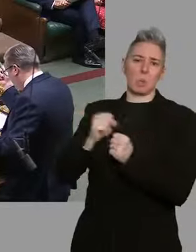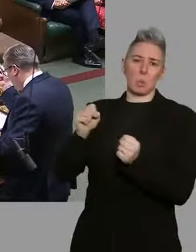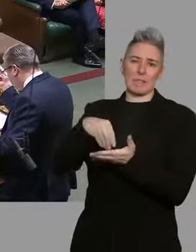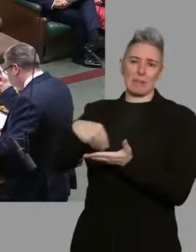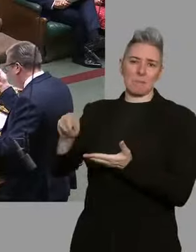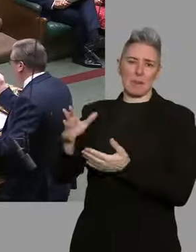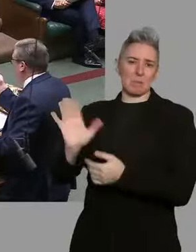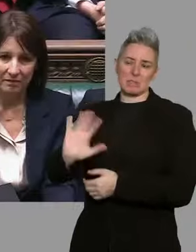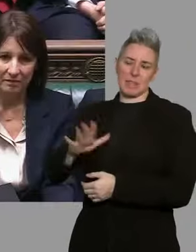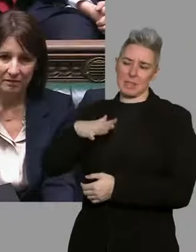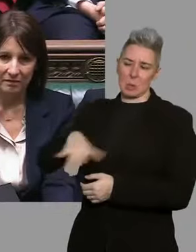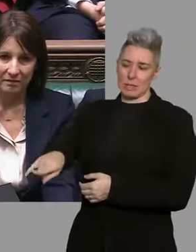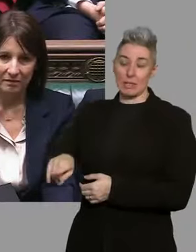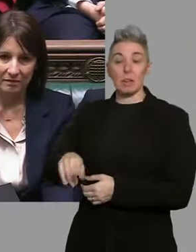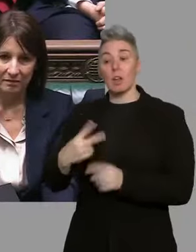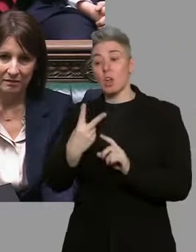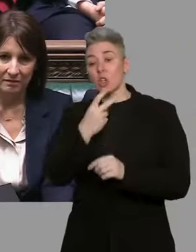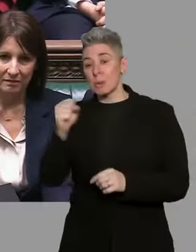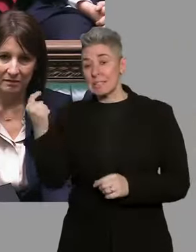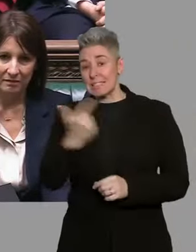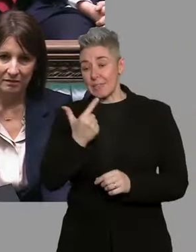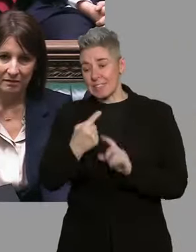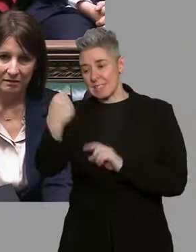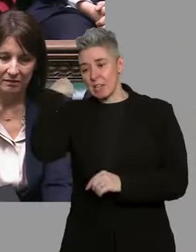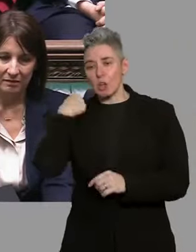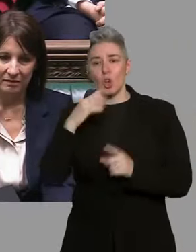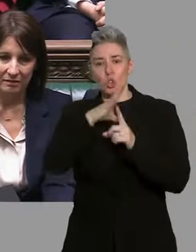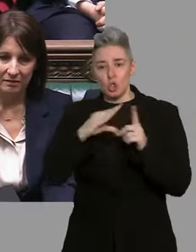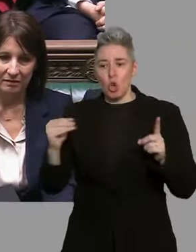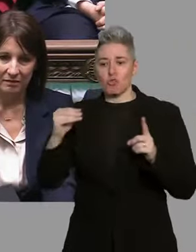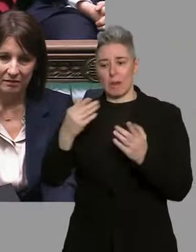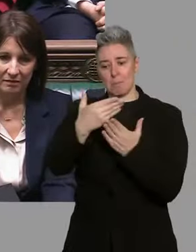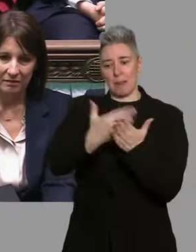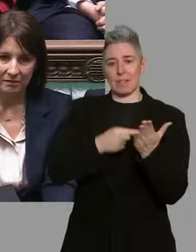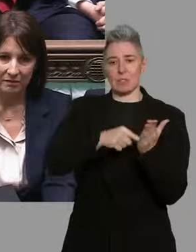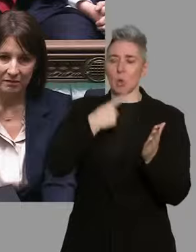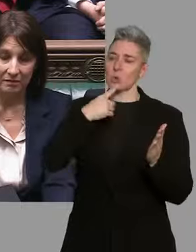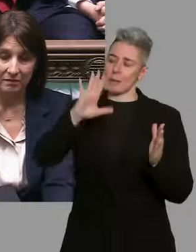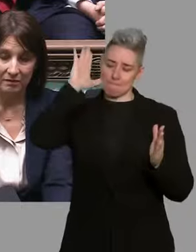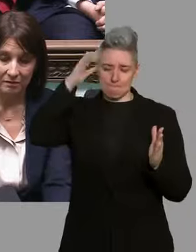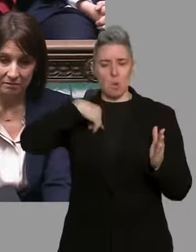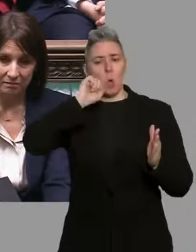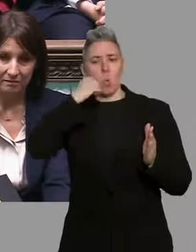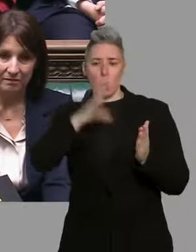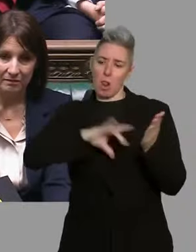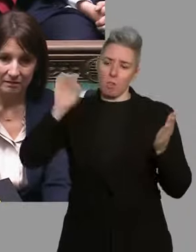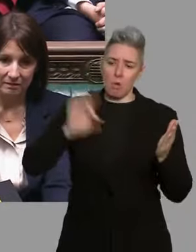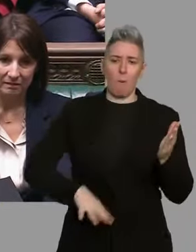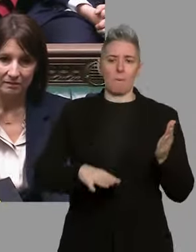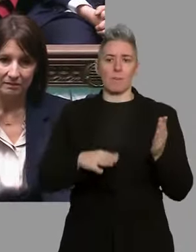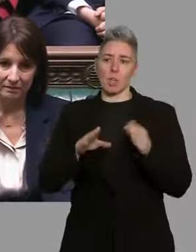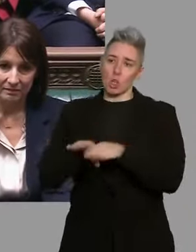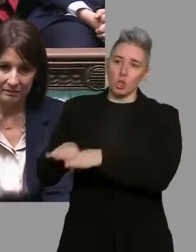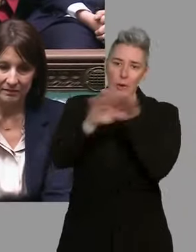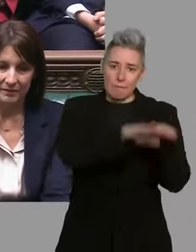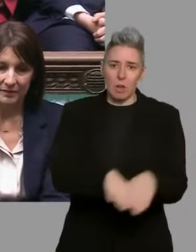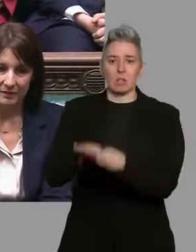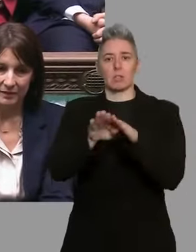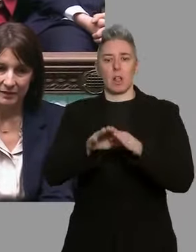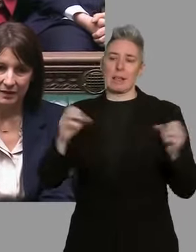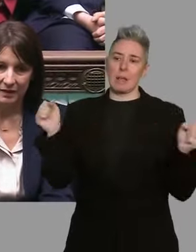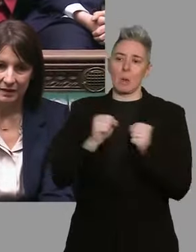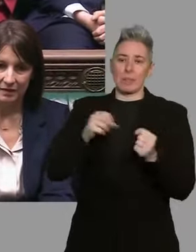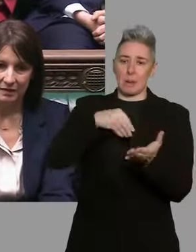that committed to getting rid of the universal winter payments for pensioners. So we can see what their real commitment